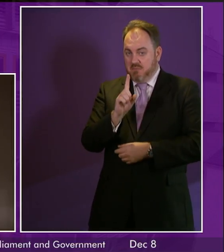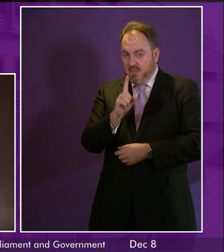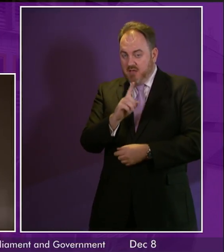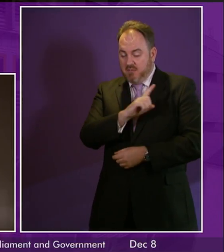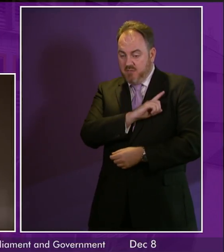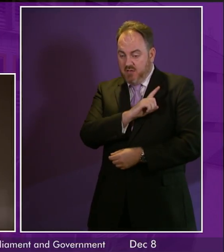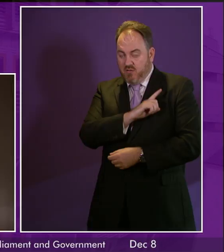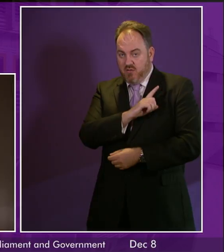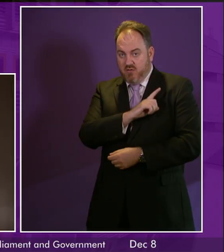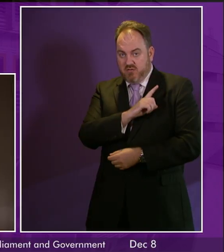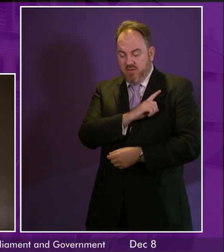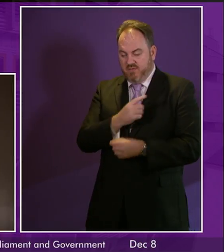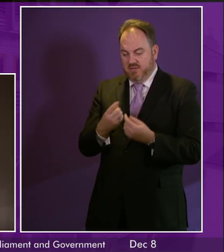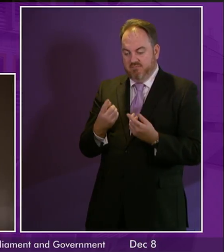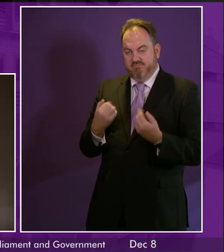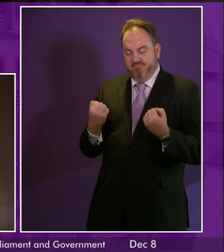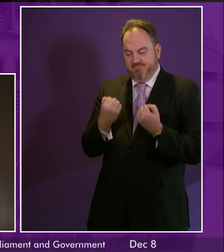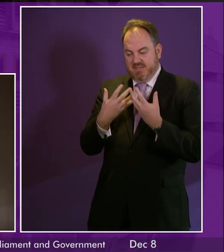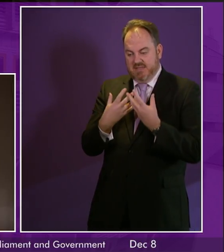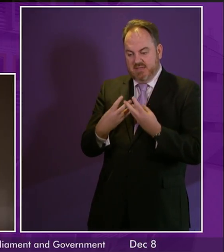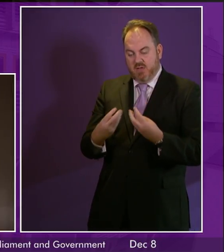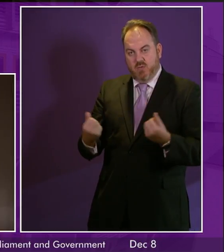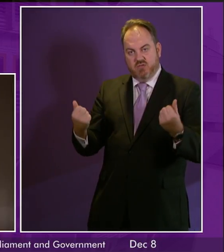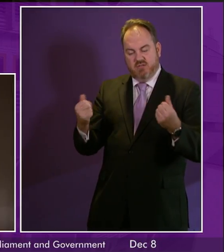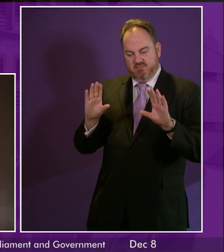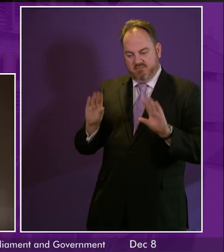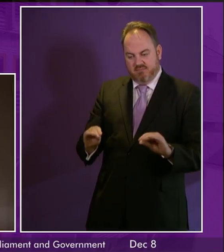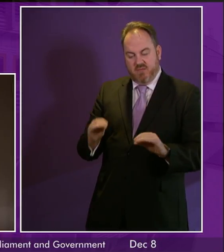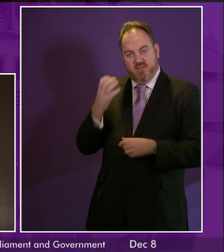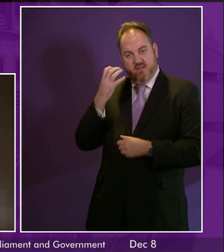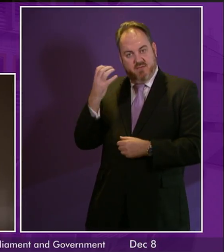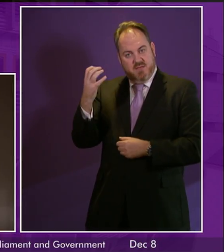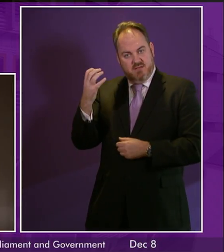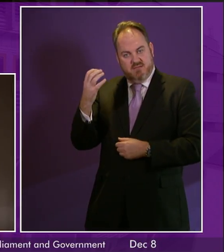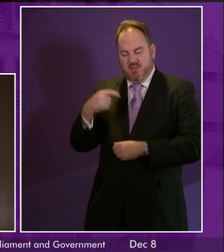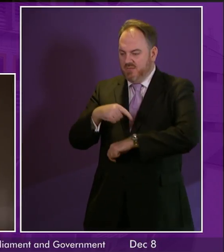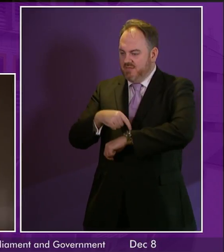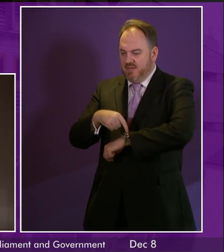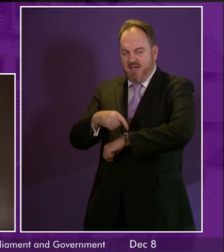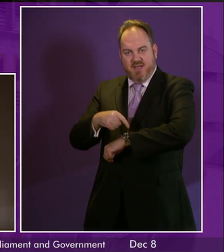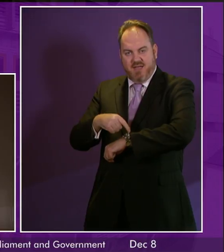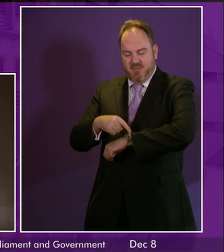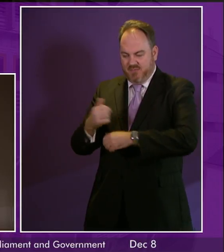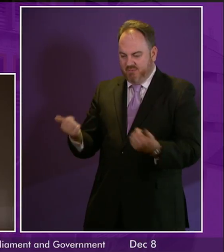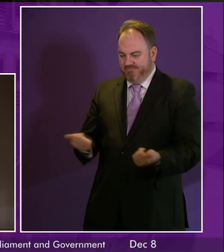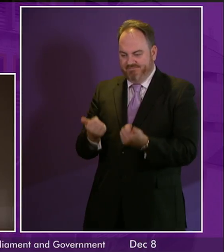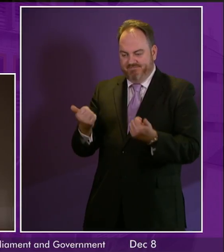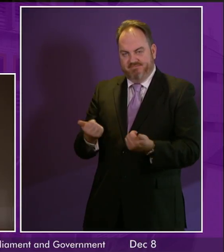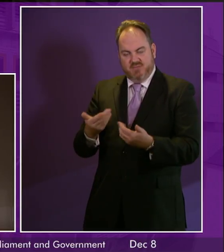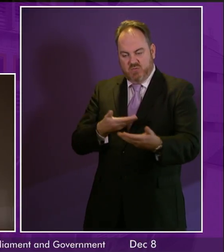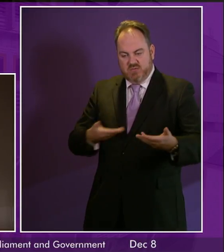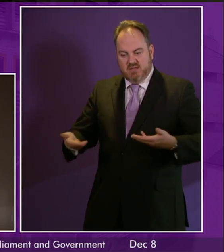to the proximity of dissolution, unfortunately, there was not time for the Parliament as a whole to consider this